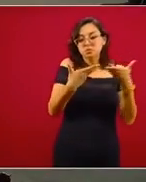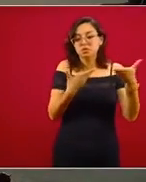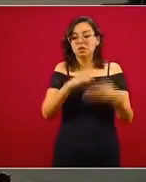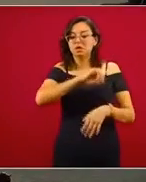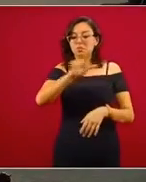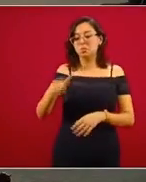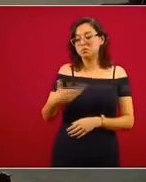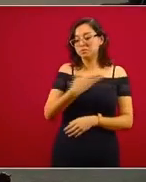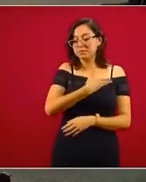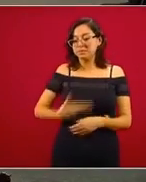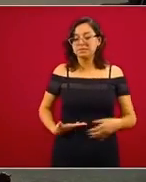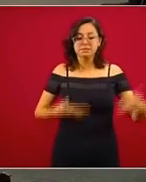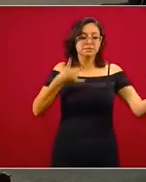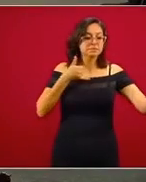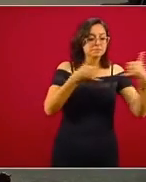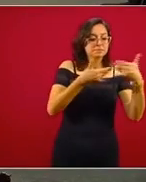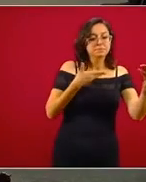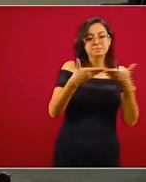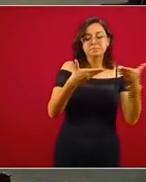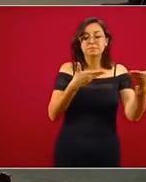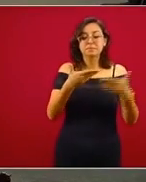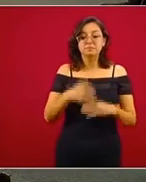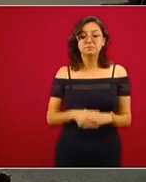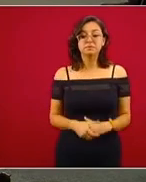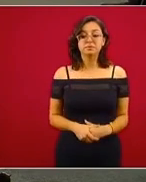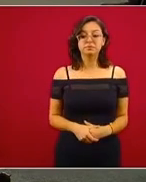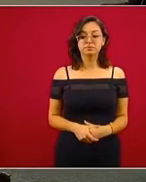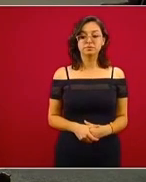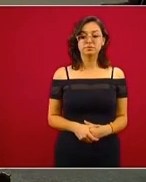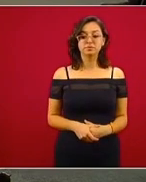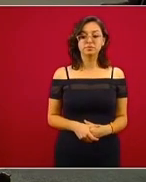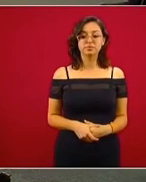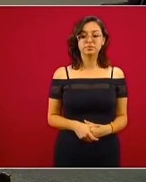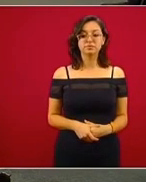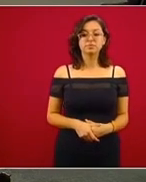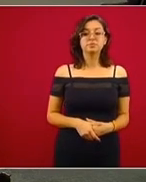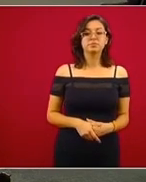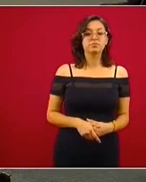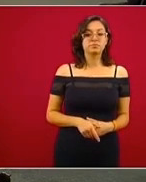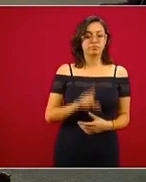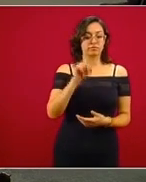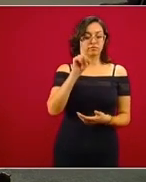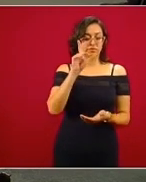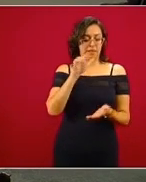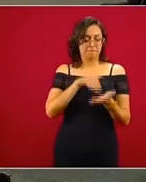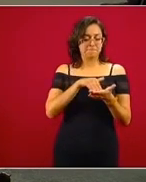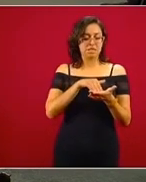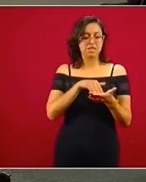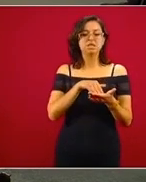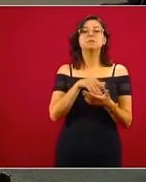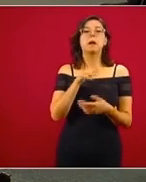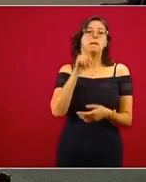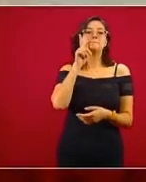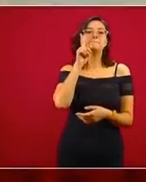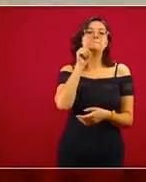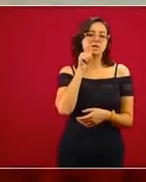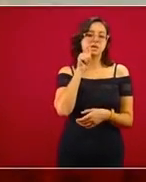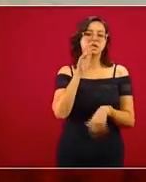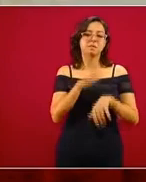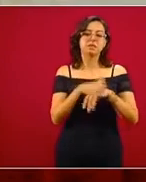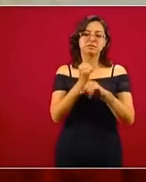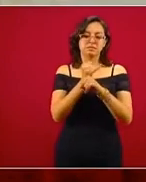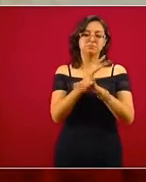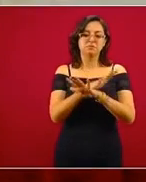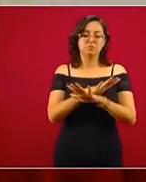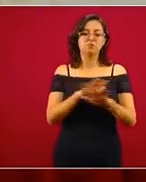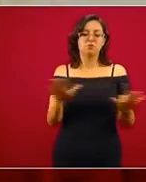with people in the United States. Yeah, we were thinking about 1,000. Juan Ferrer, we'll have to talk